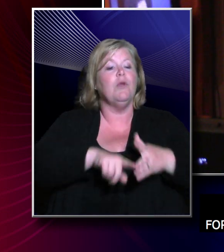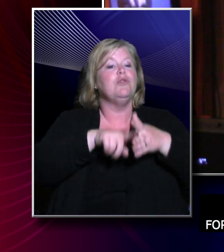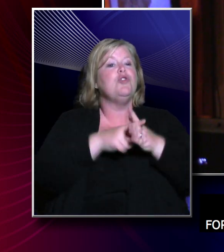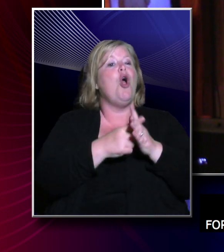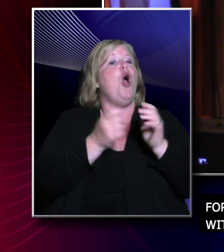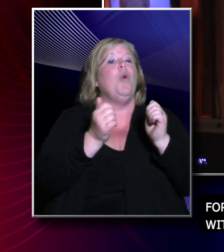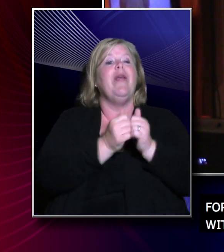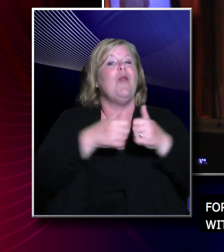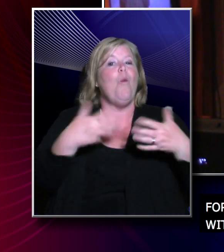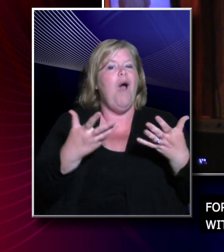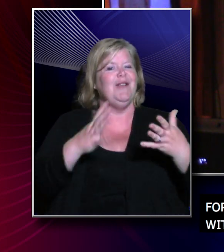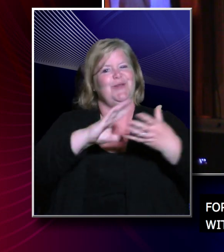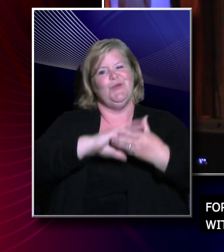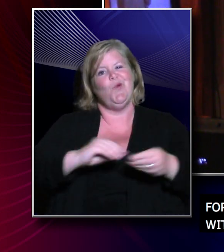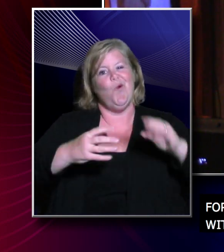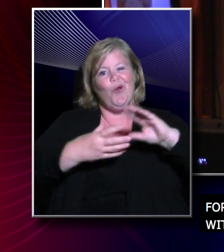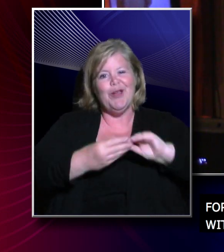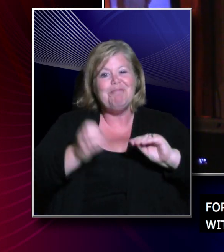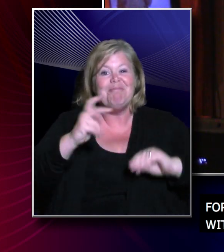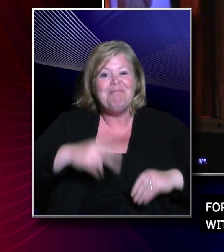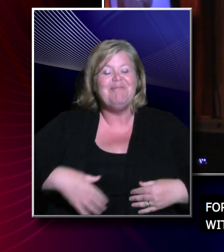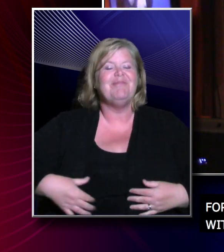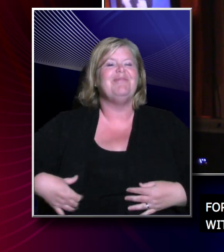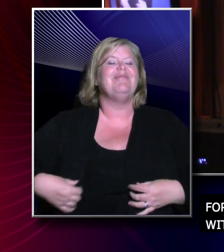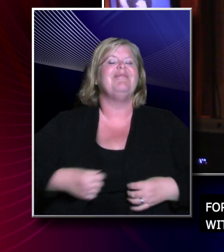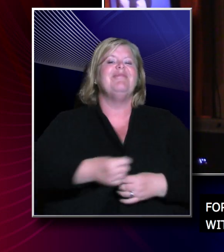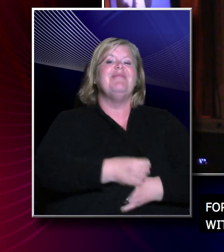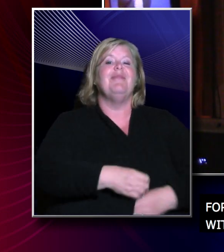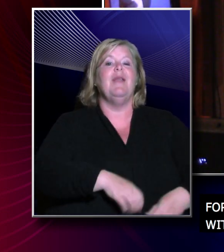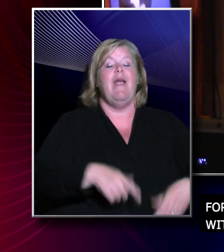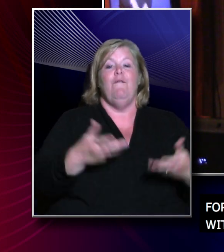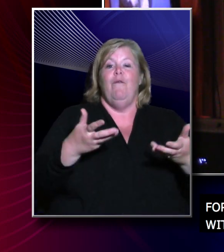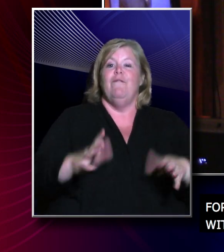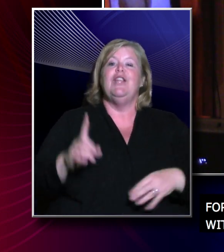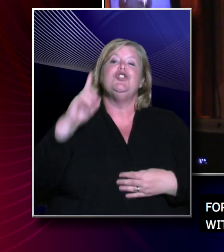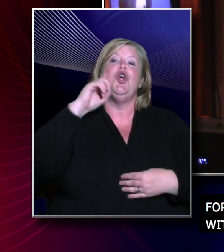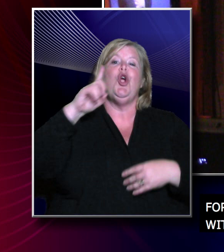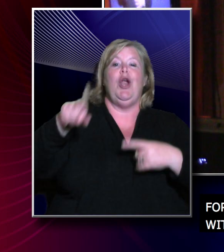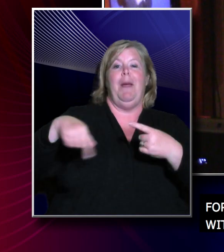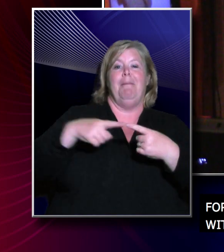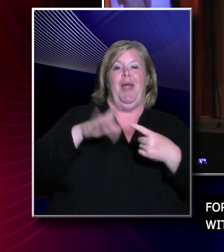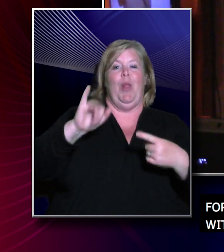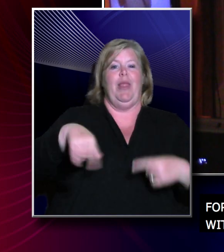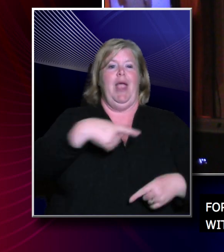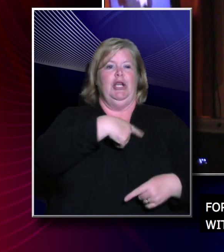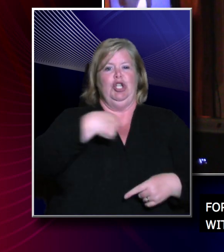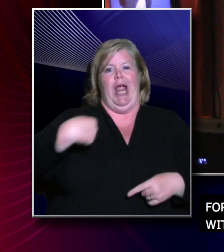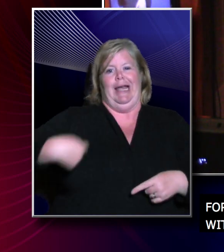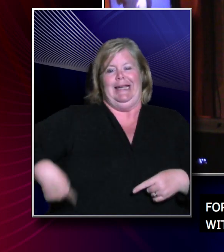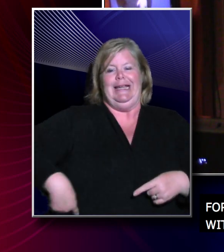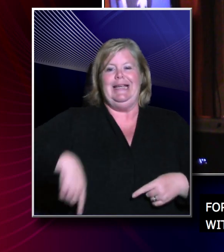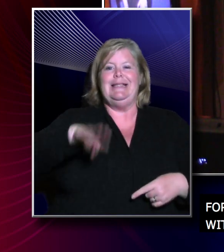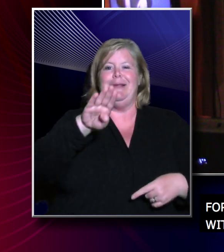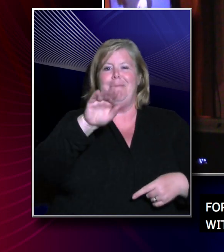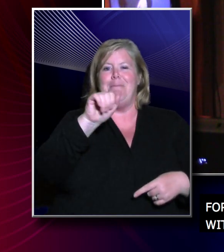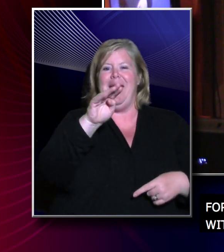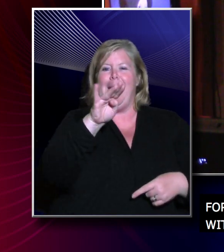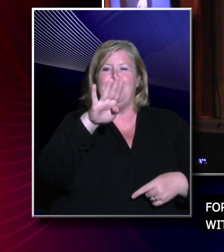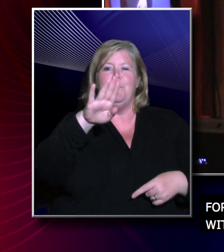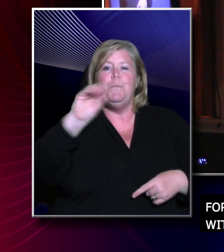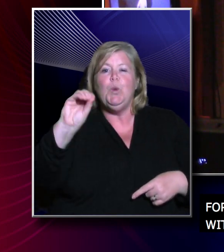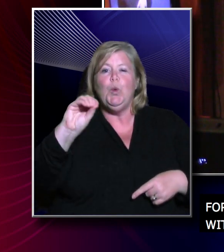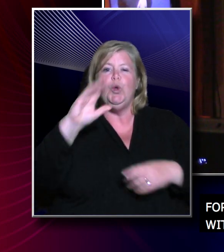story. Have you heard of the Chinese bamboo tree story?